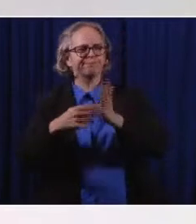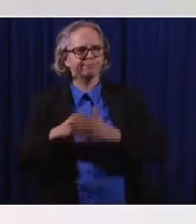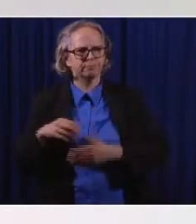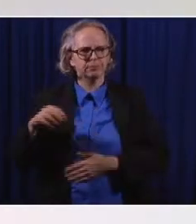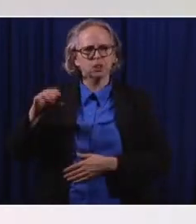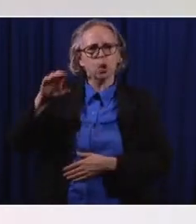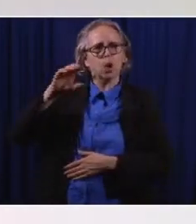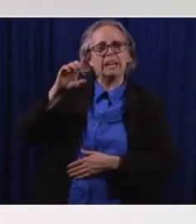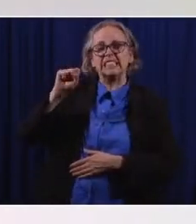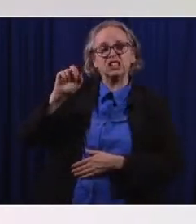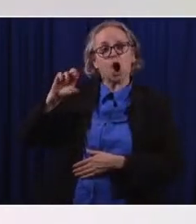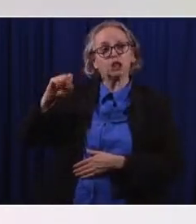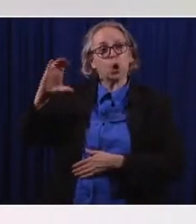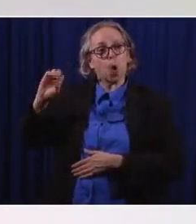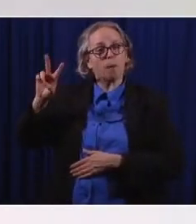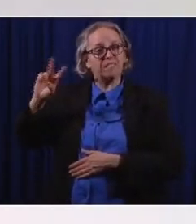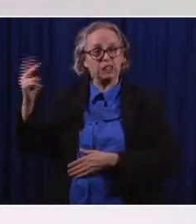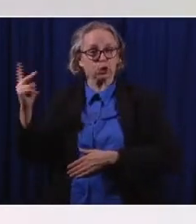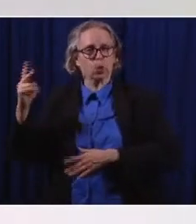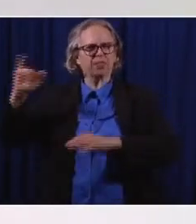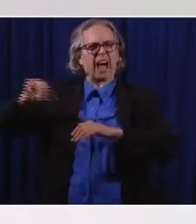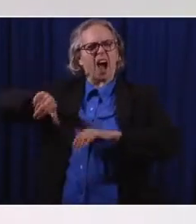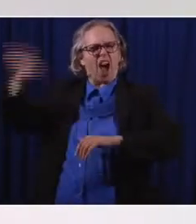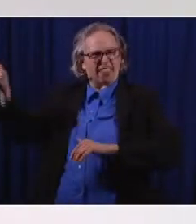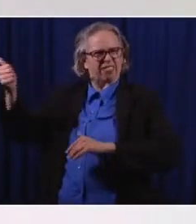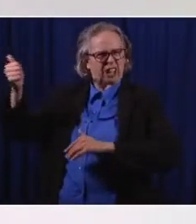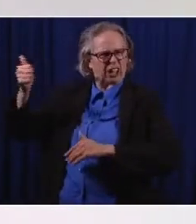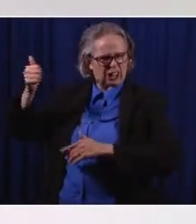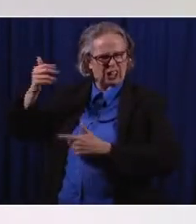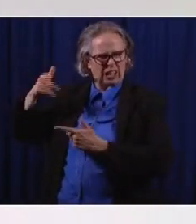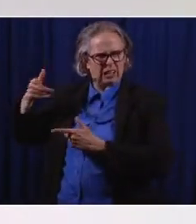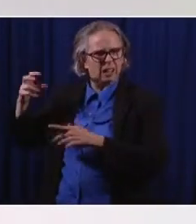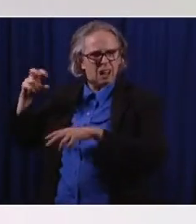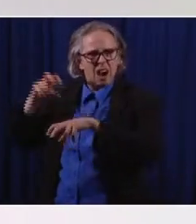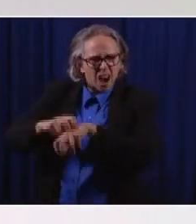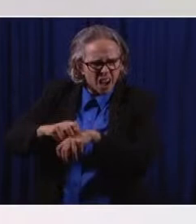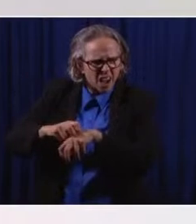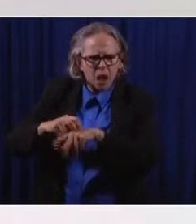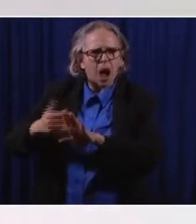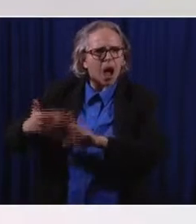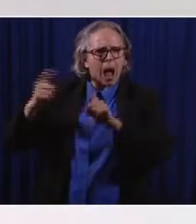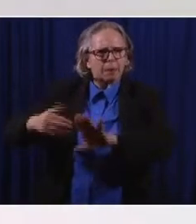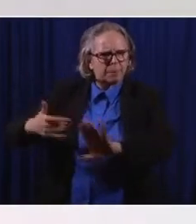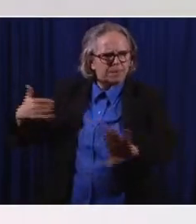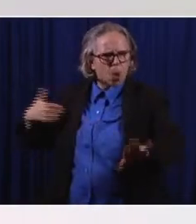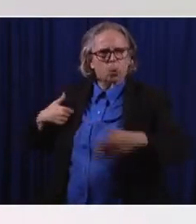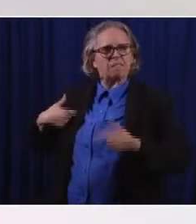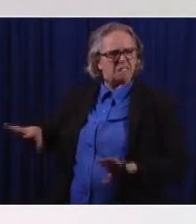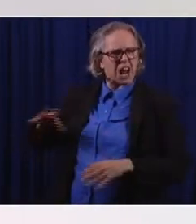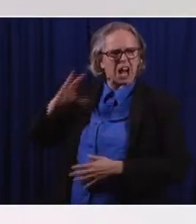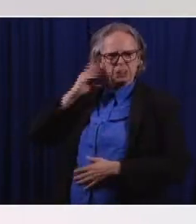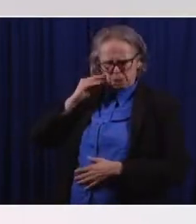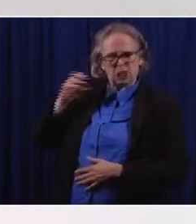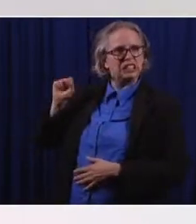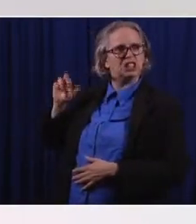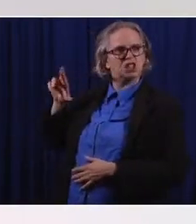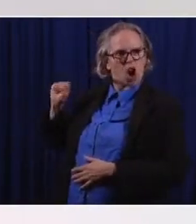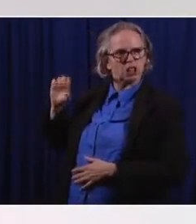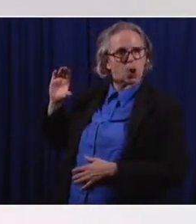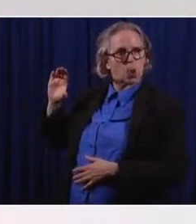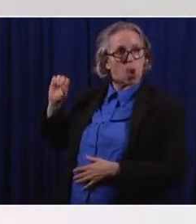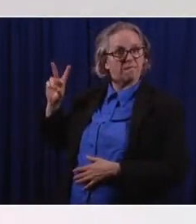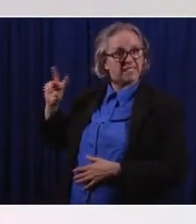of inferences about things like antibody levels from our experience with SARS-CoV-1, the virus that caused the original SARS